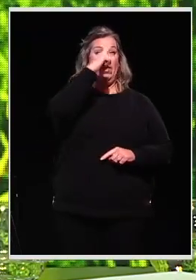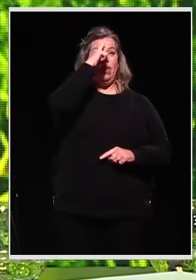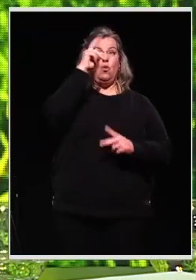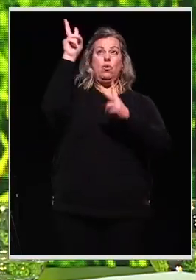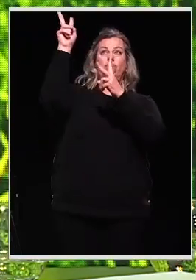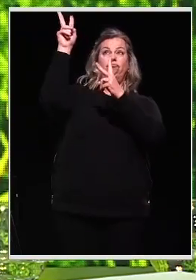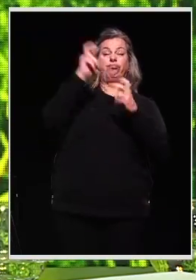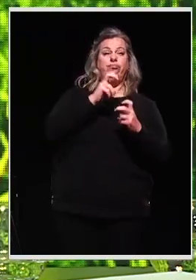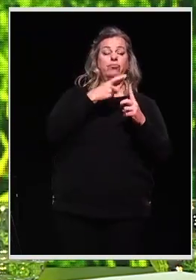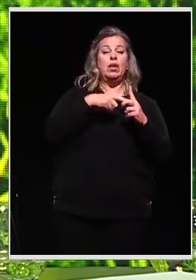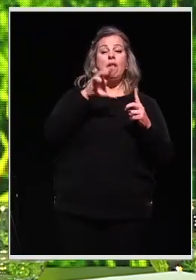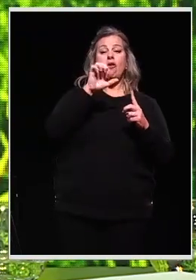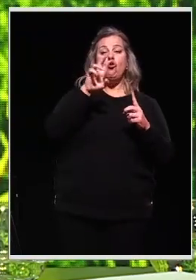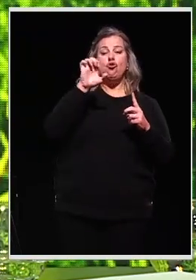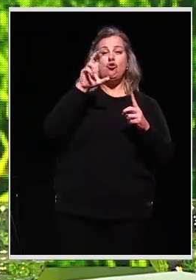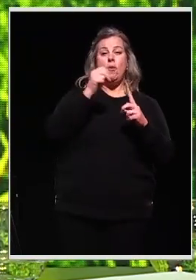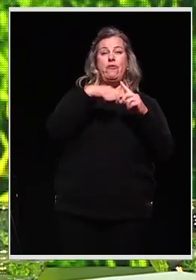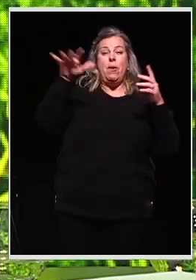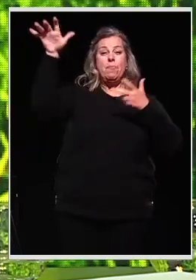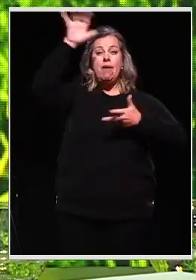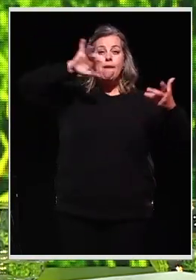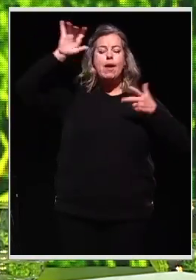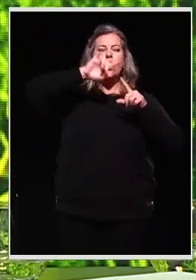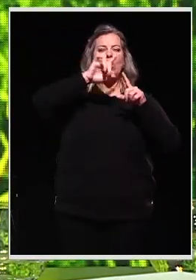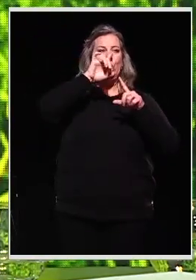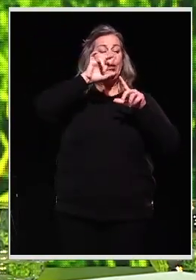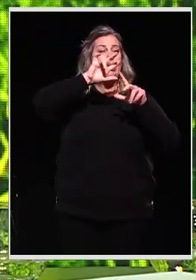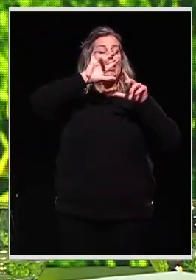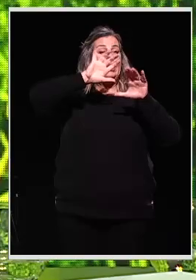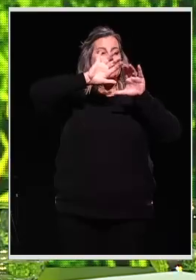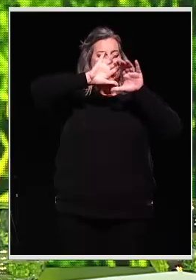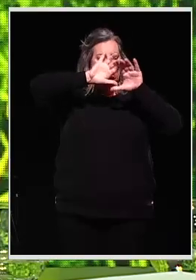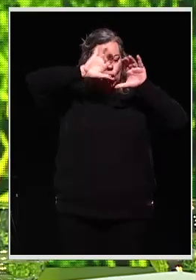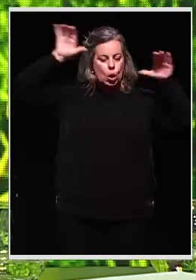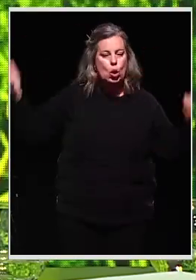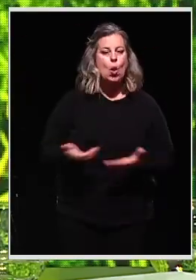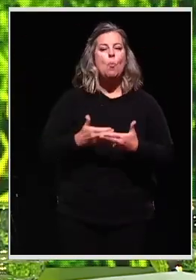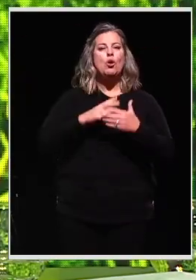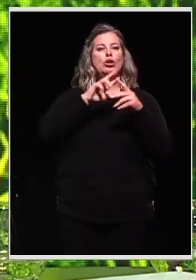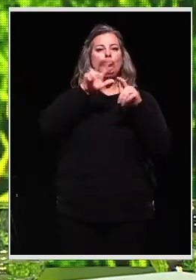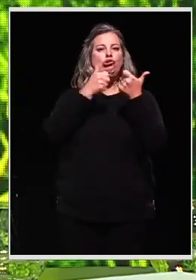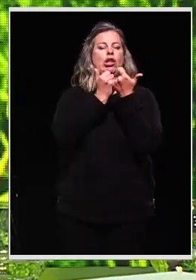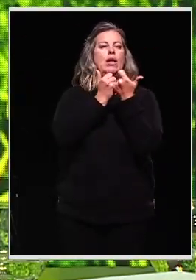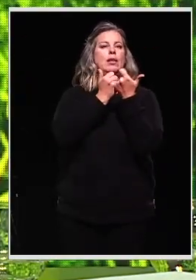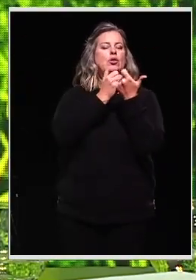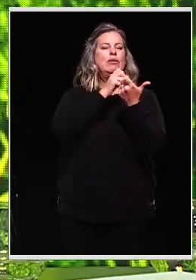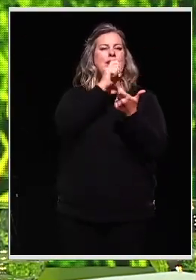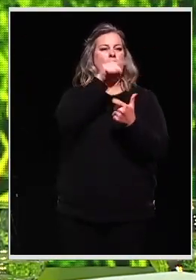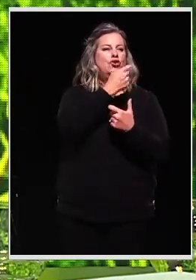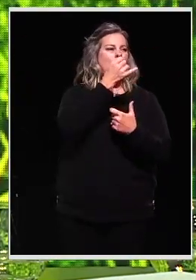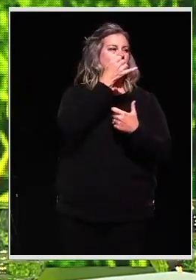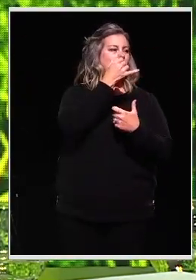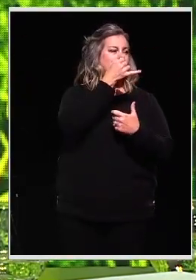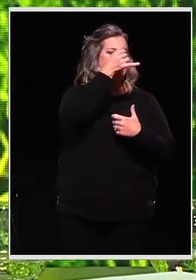not. And there is a global challenge. This is about food and dairy, but it's also about the future of this planet. And